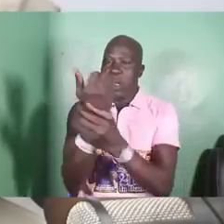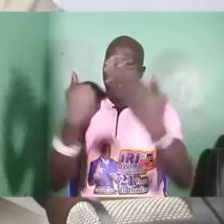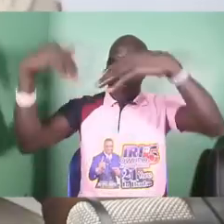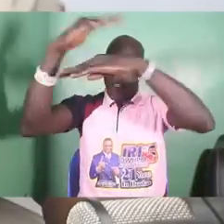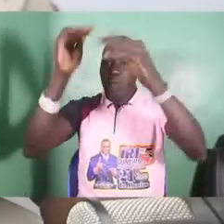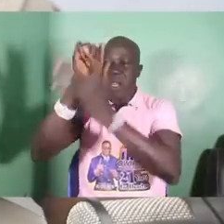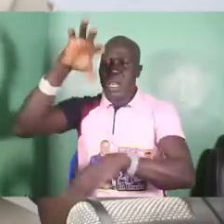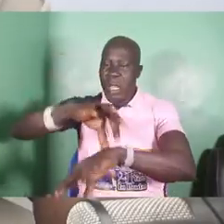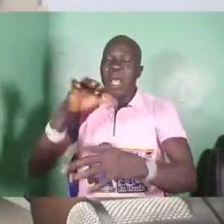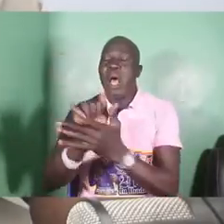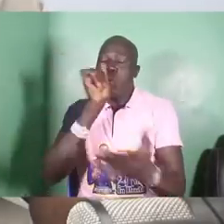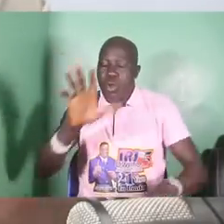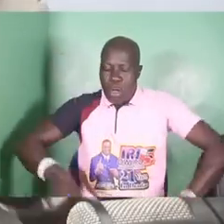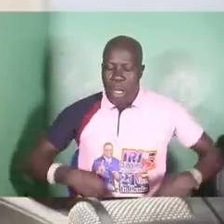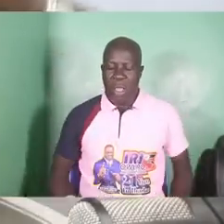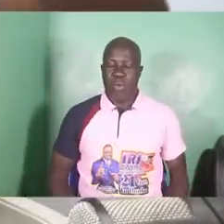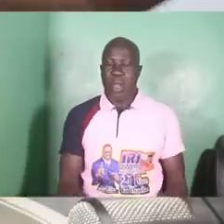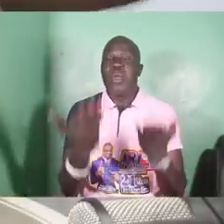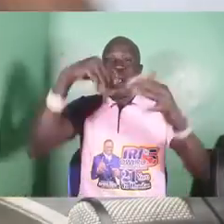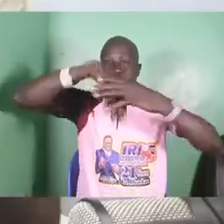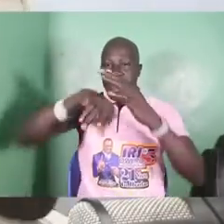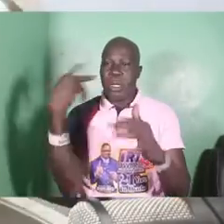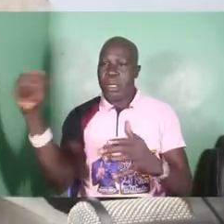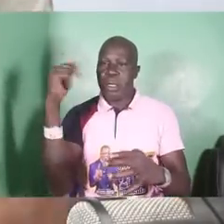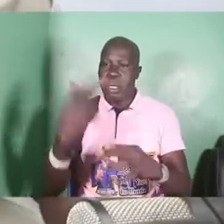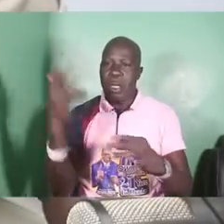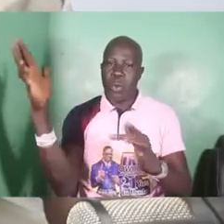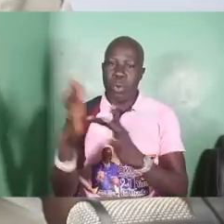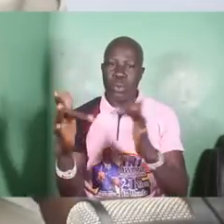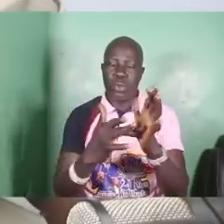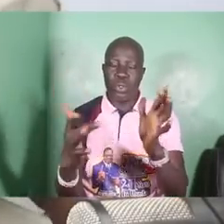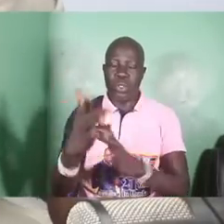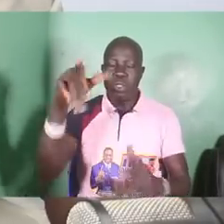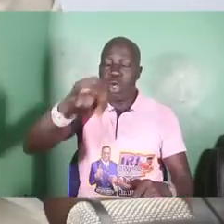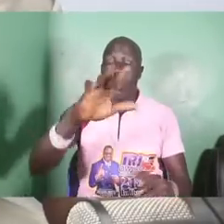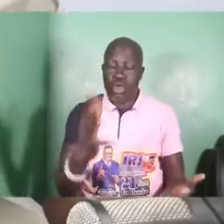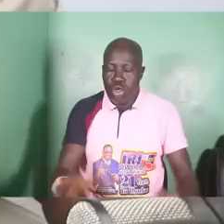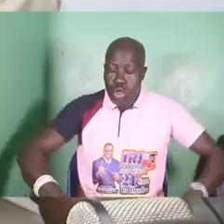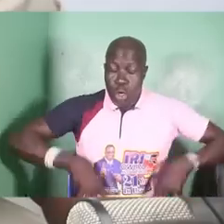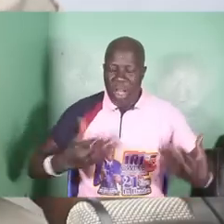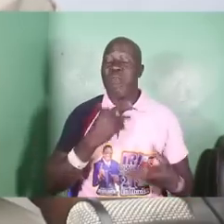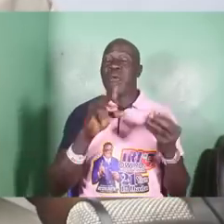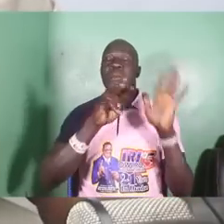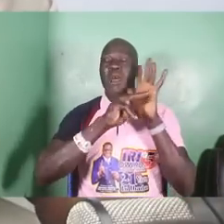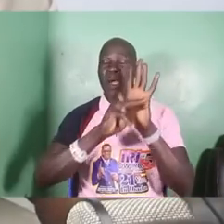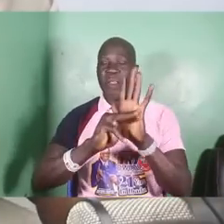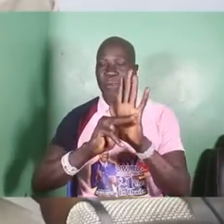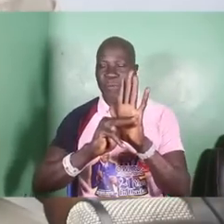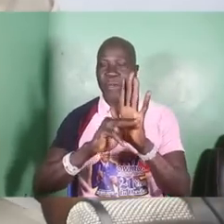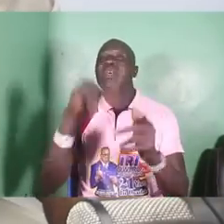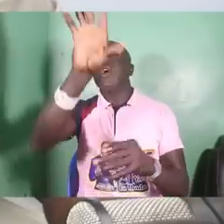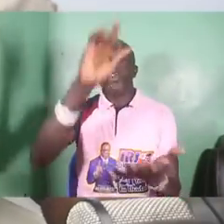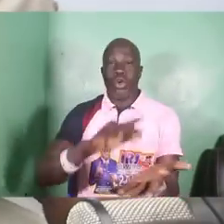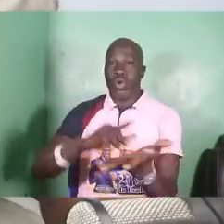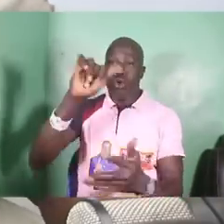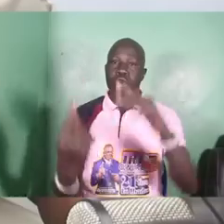ma papa dide your life will later arise in the name of Jesus loruko Jesus when aye a fall your life will manifest